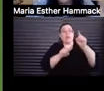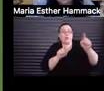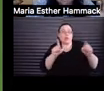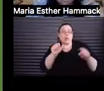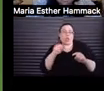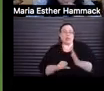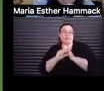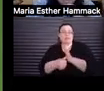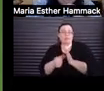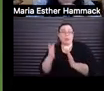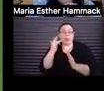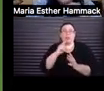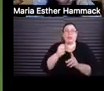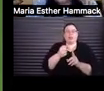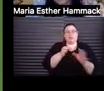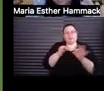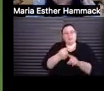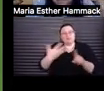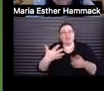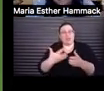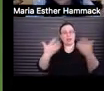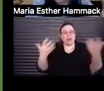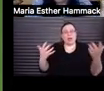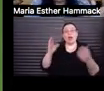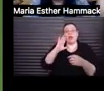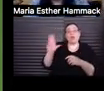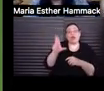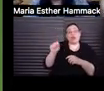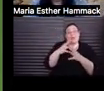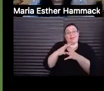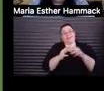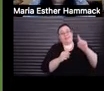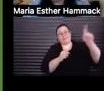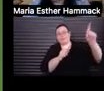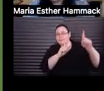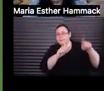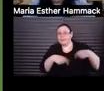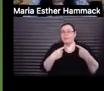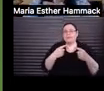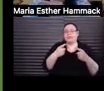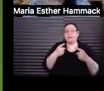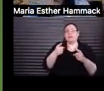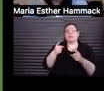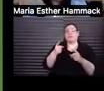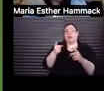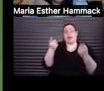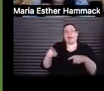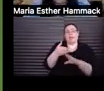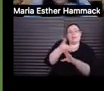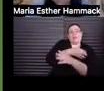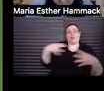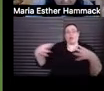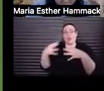very telling, given that in the United States, throughout this antebellum period, throughout this period, the 1820s, 30s,